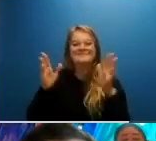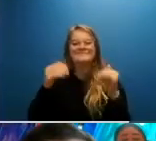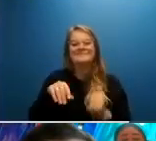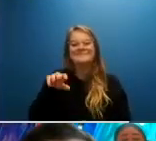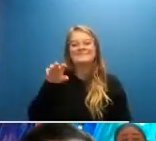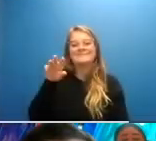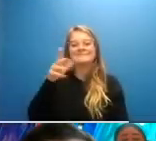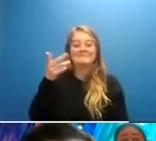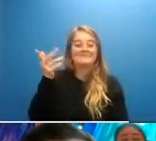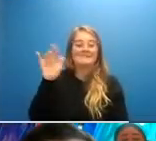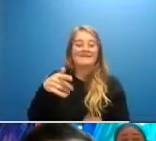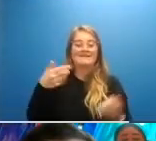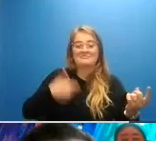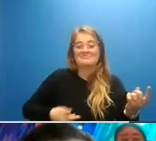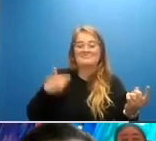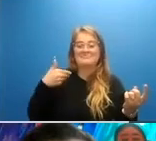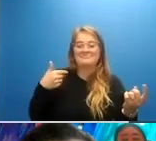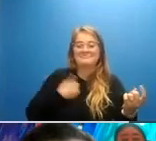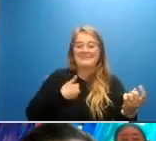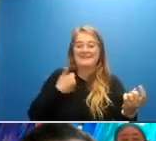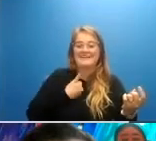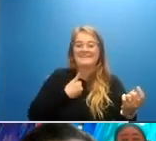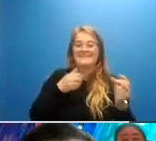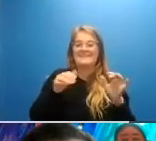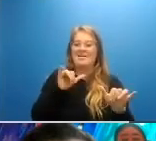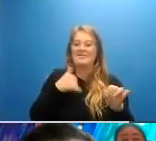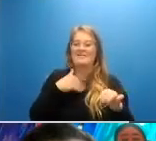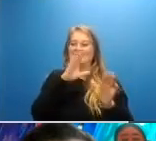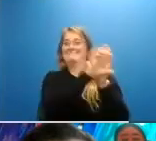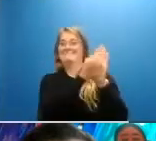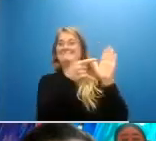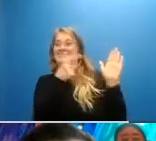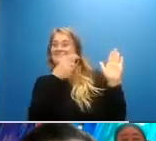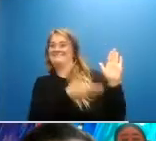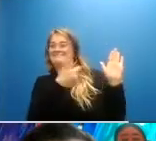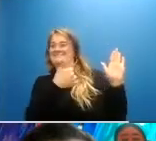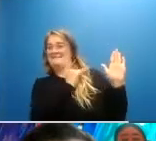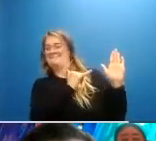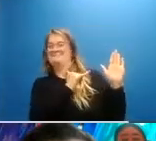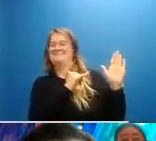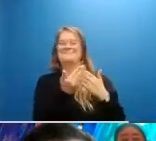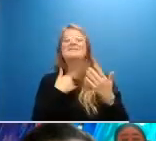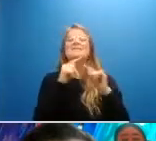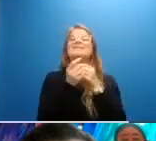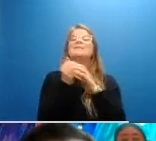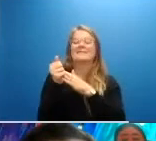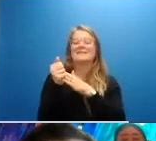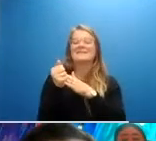And then there's myself. It's always awkward to have a picture of yourself now that I have it there. But I'm the team lead, and I'm